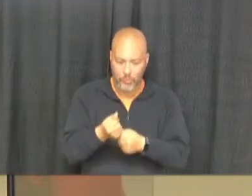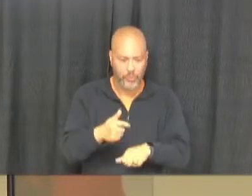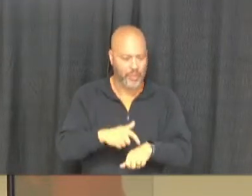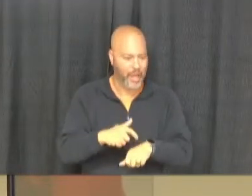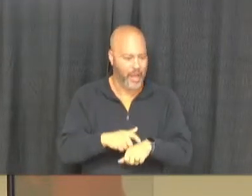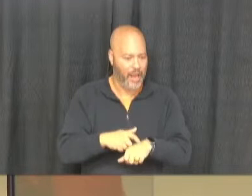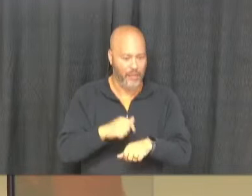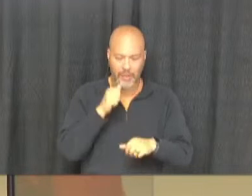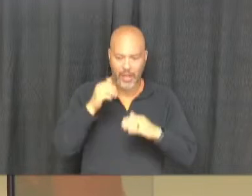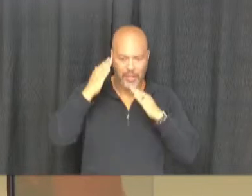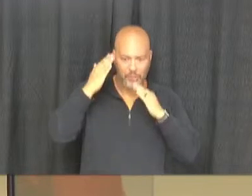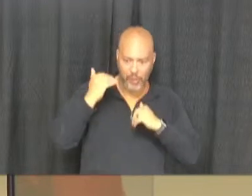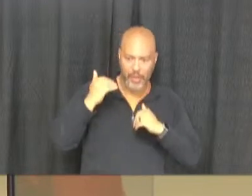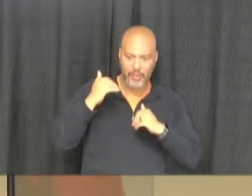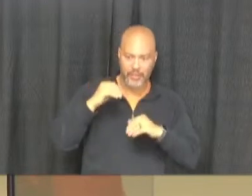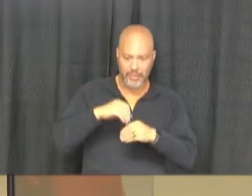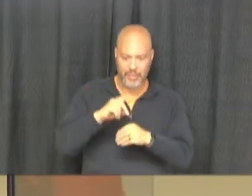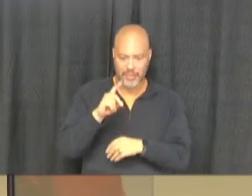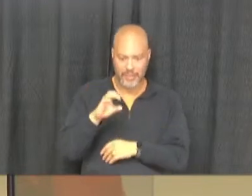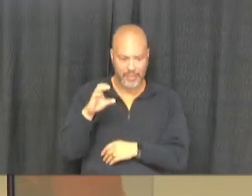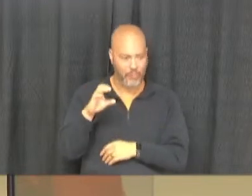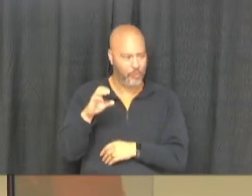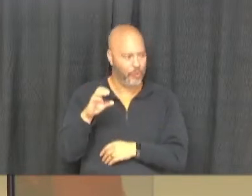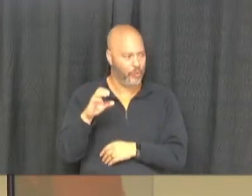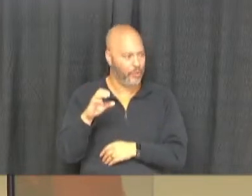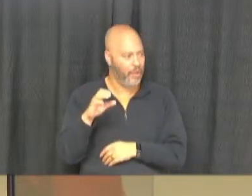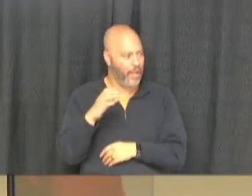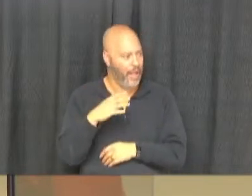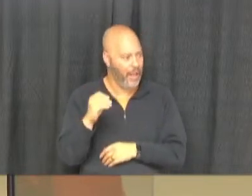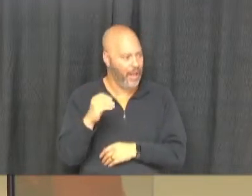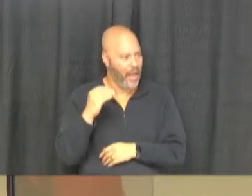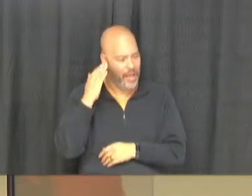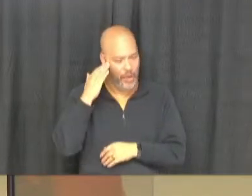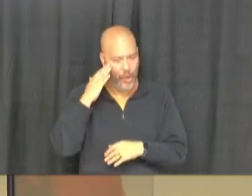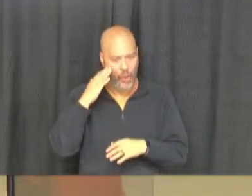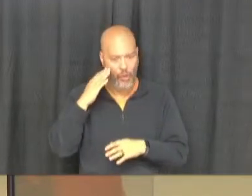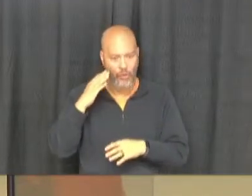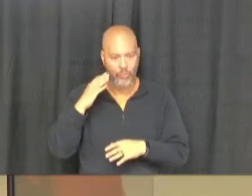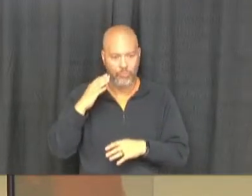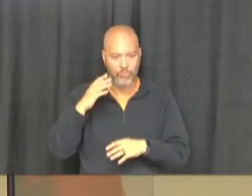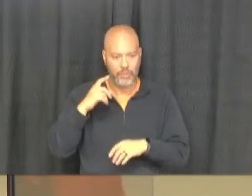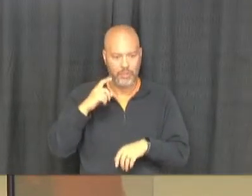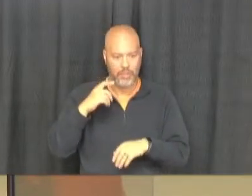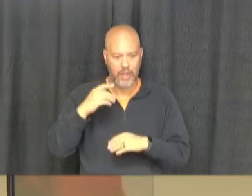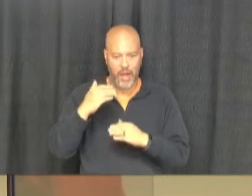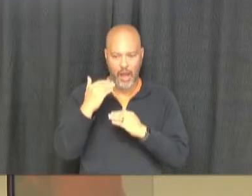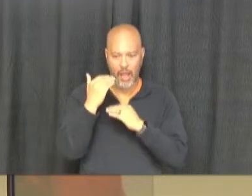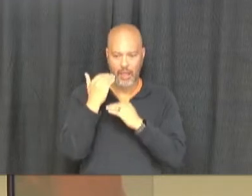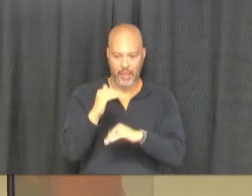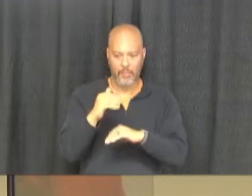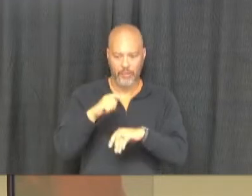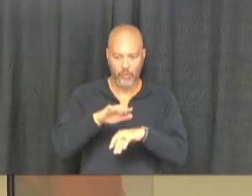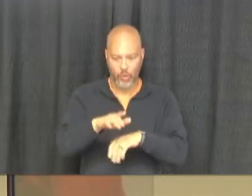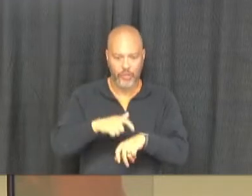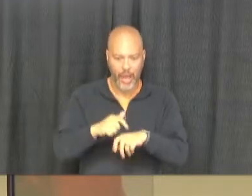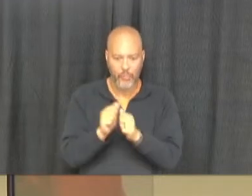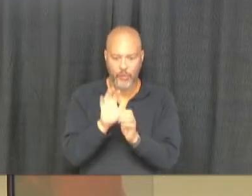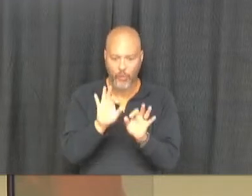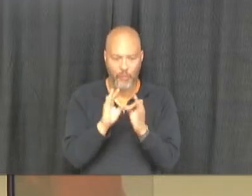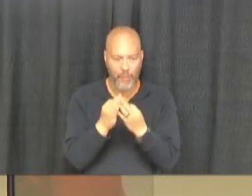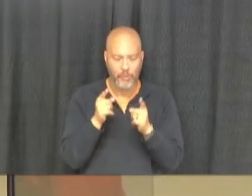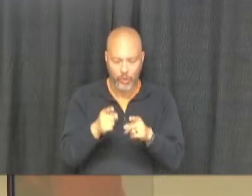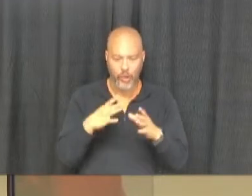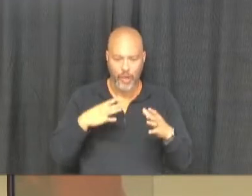especially at an unexpected time being in December. And I know it took time away from you to be able to spend time with your family.